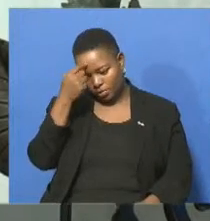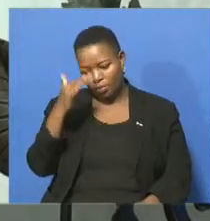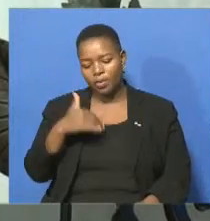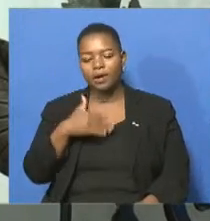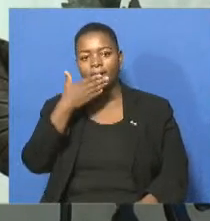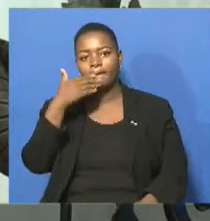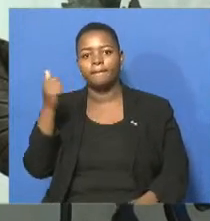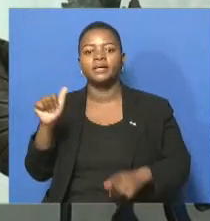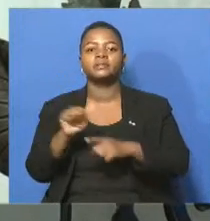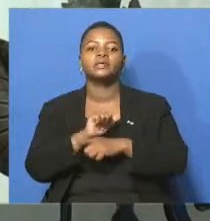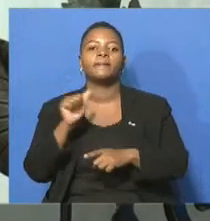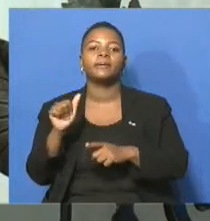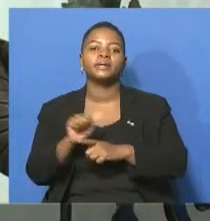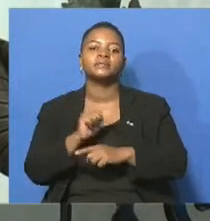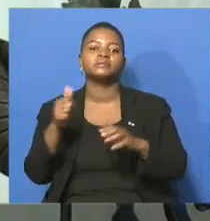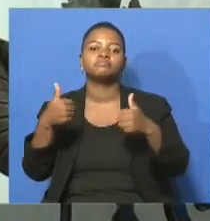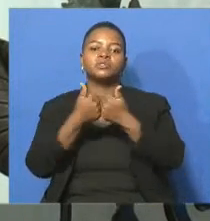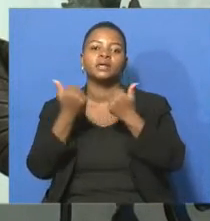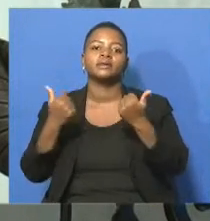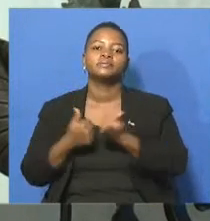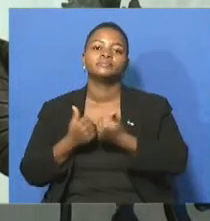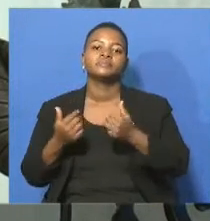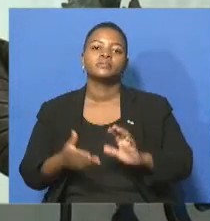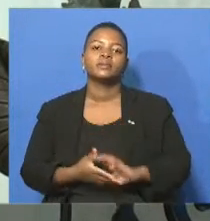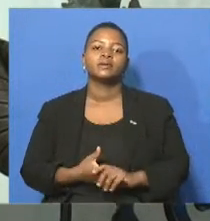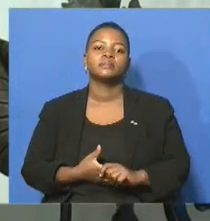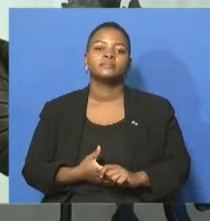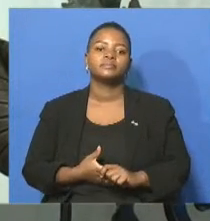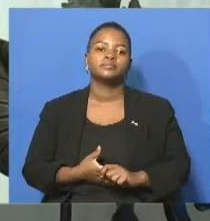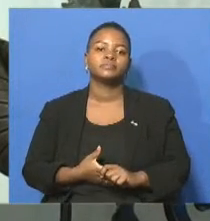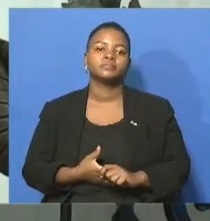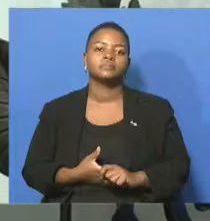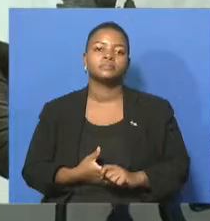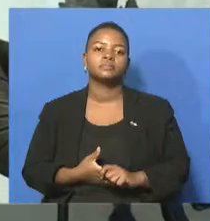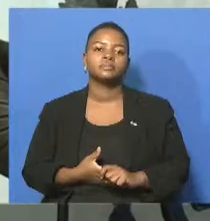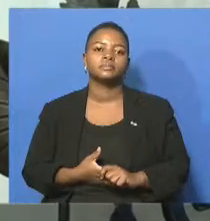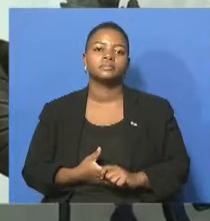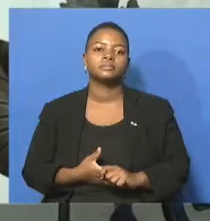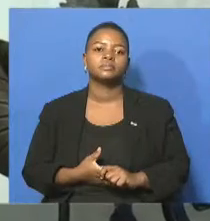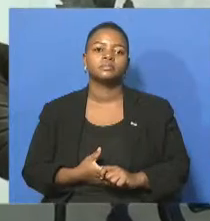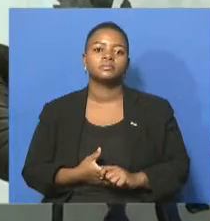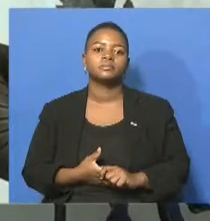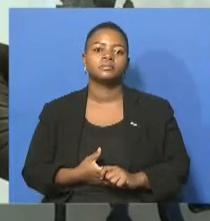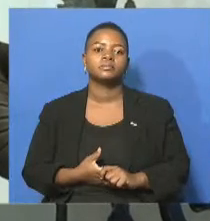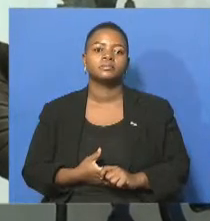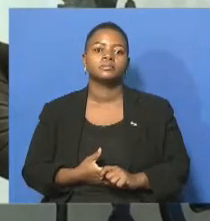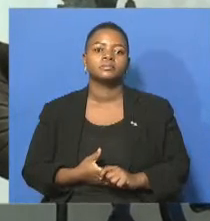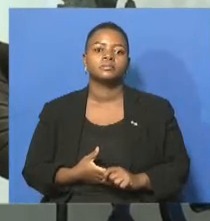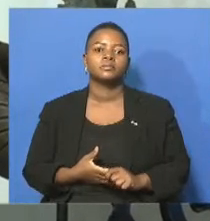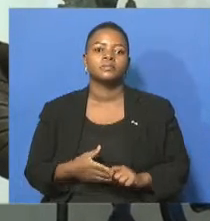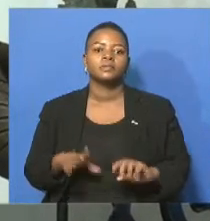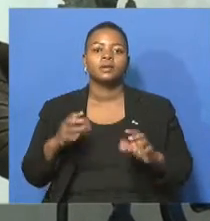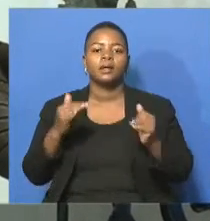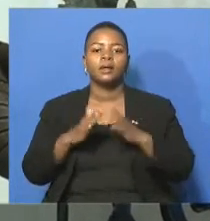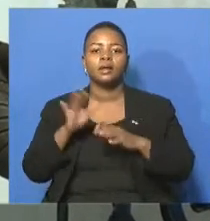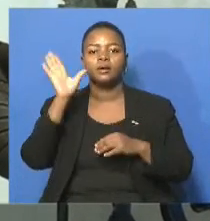Best practices, challenges, and collaborative solutions for crime prevention.